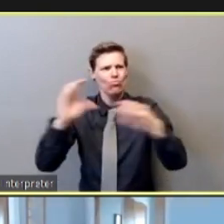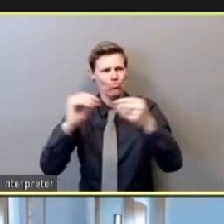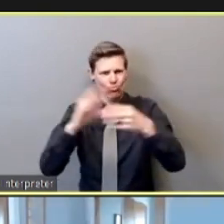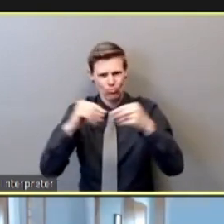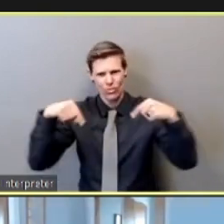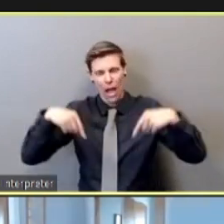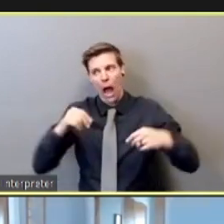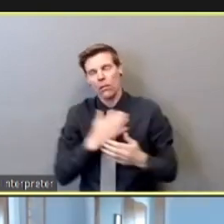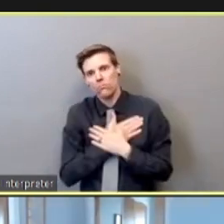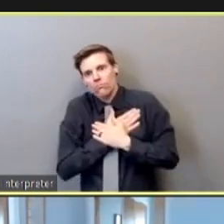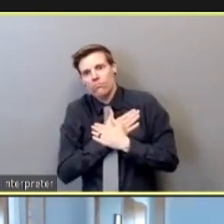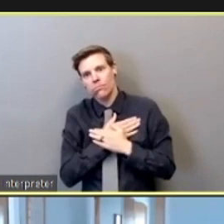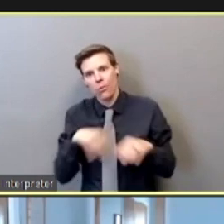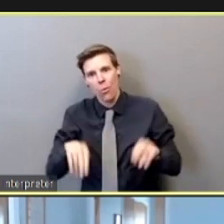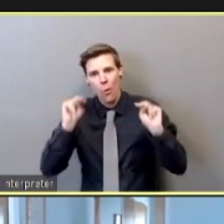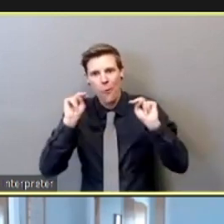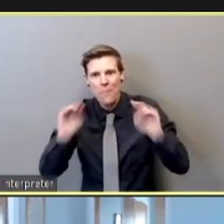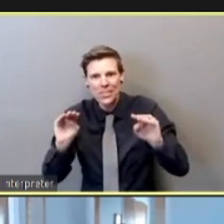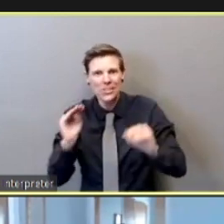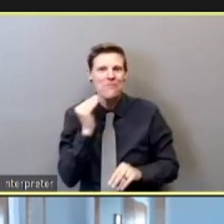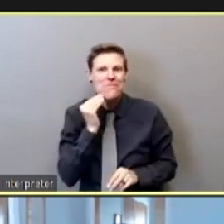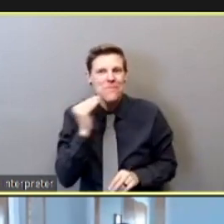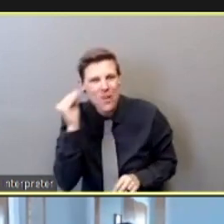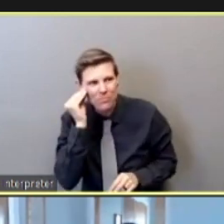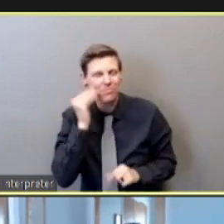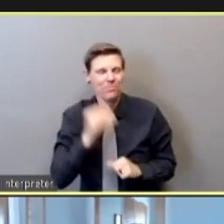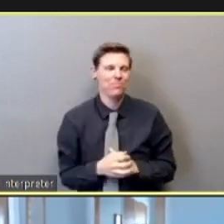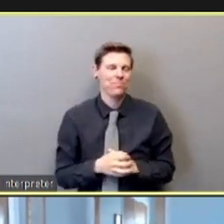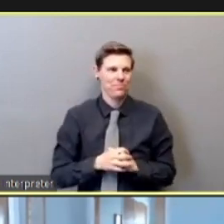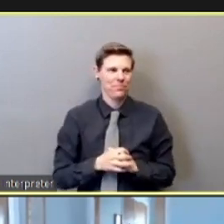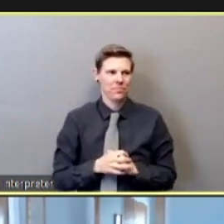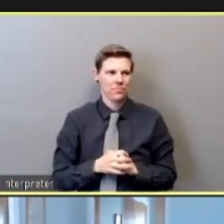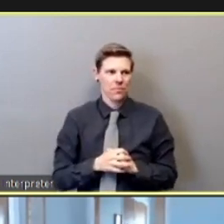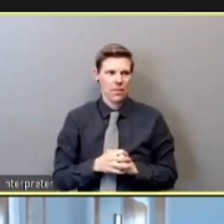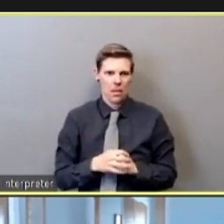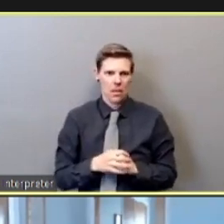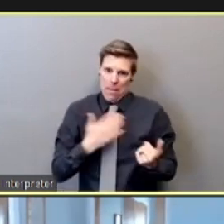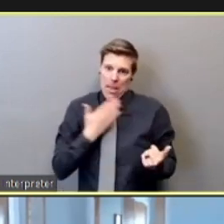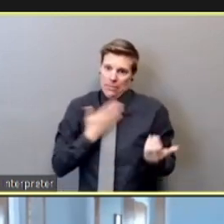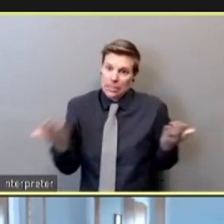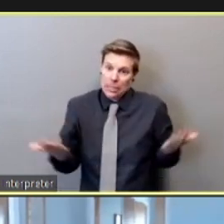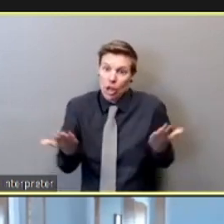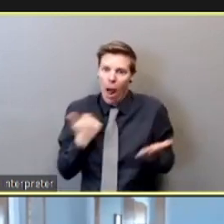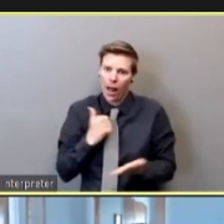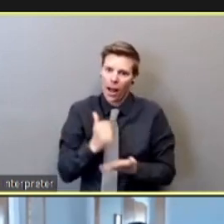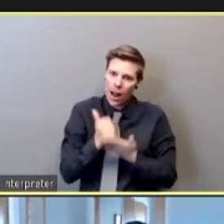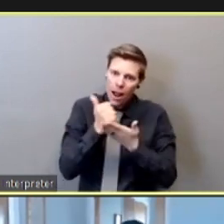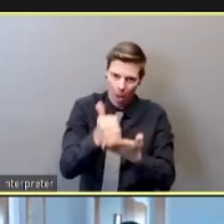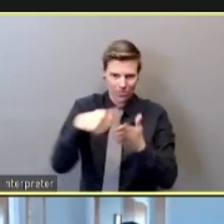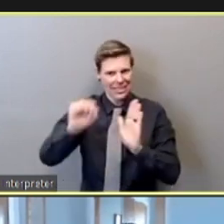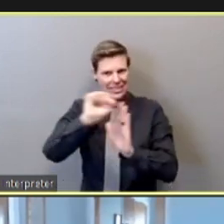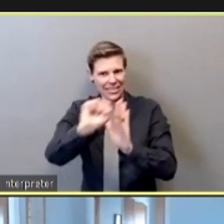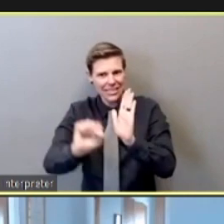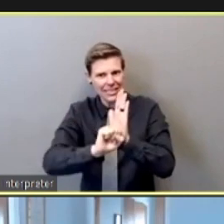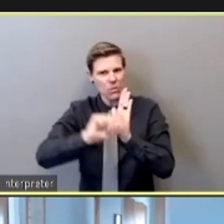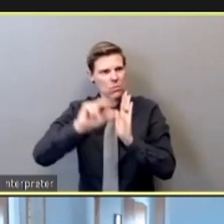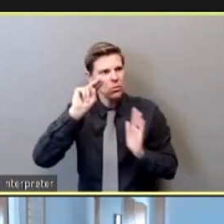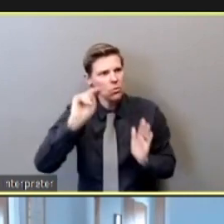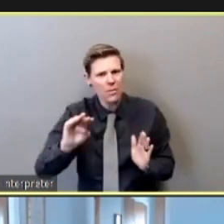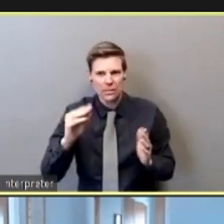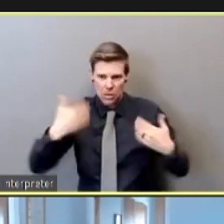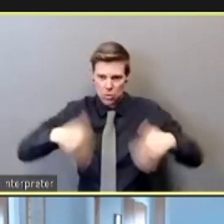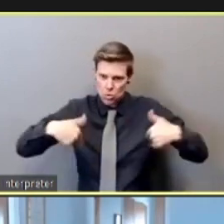the opportunity to assist the state of New Mexico with its COVID-19